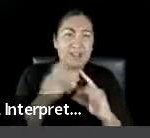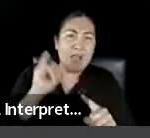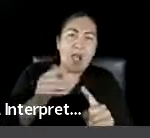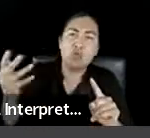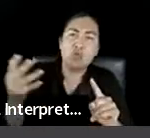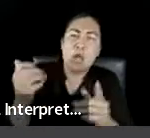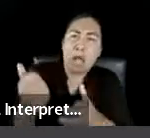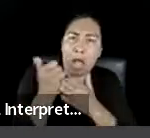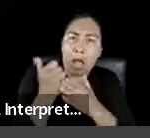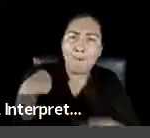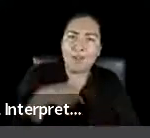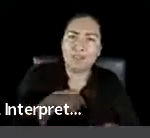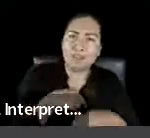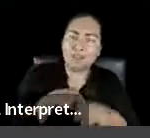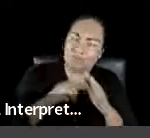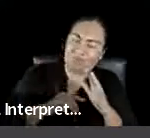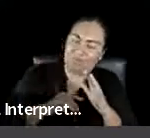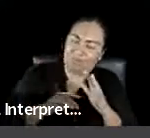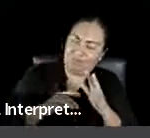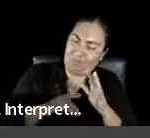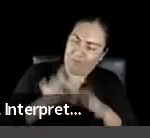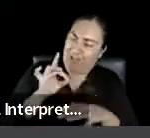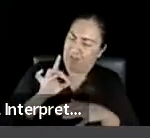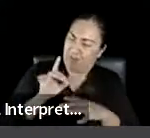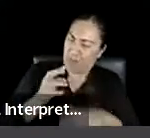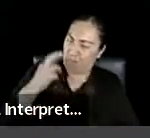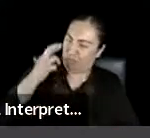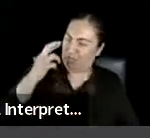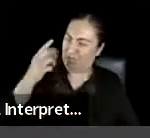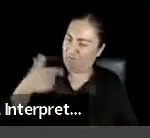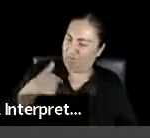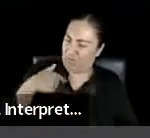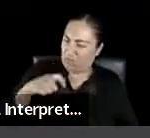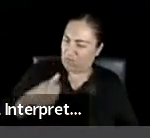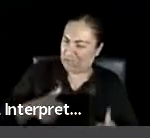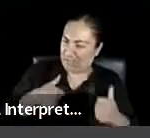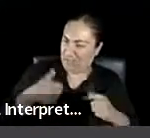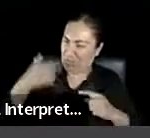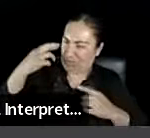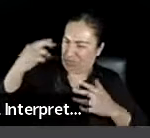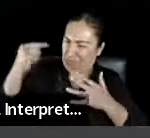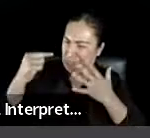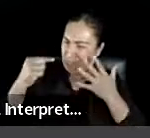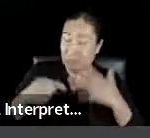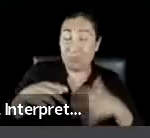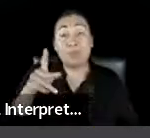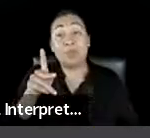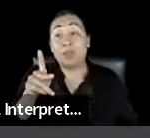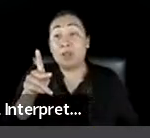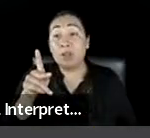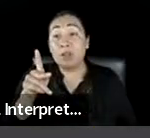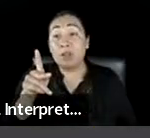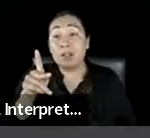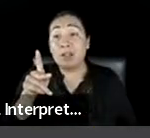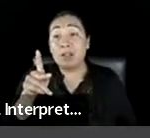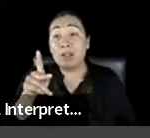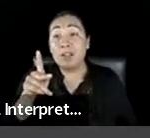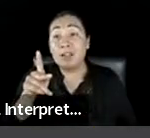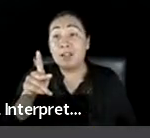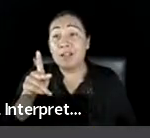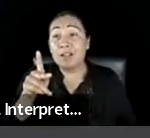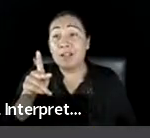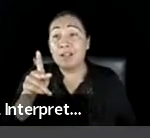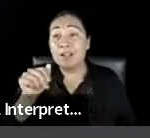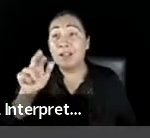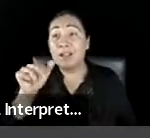what help us find our reasons for living. And I used to think that I'm actually, Chrome, I didn't get a chance to tell you this, but I'm a suicide